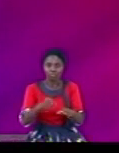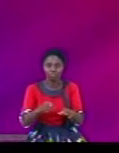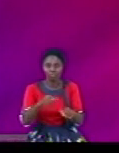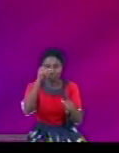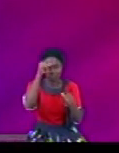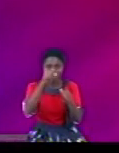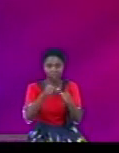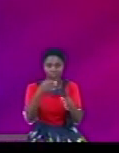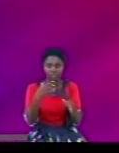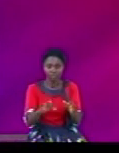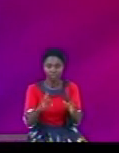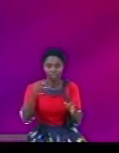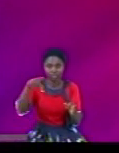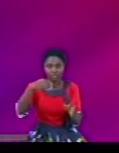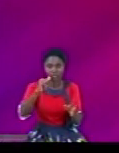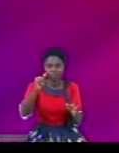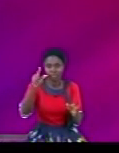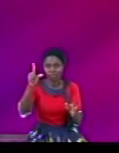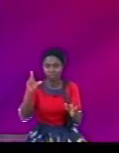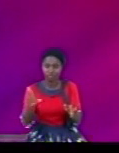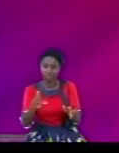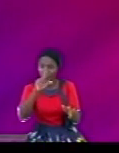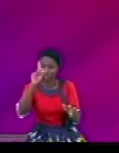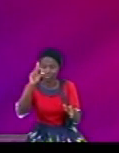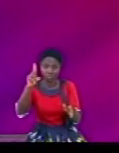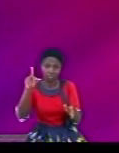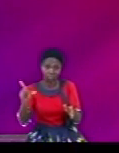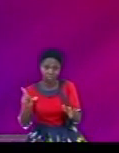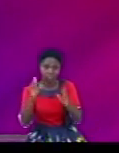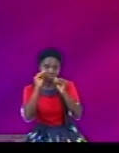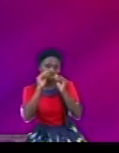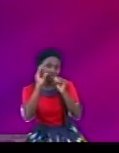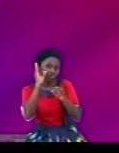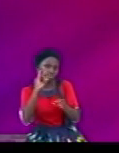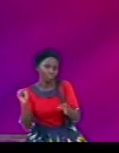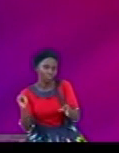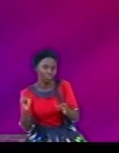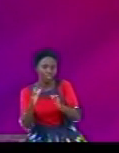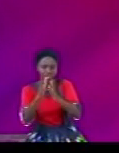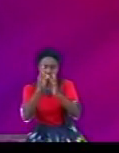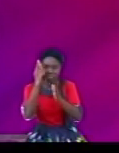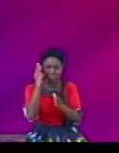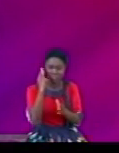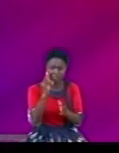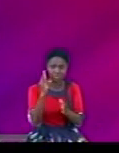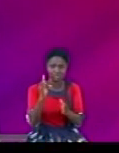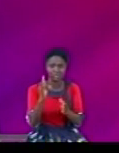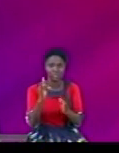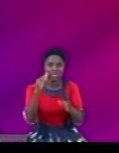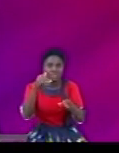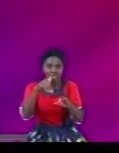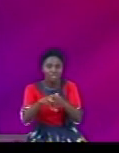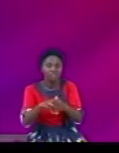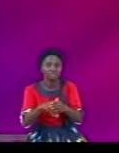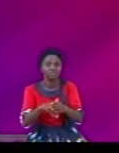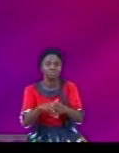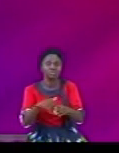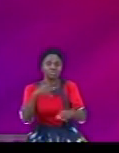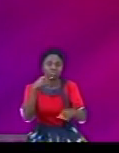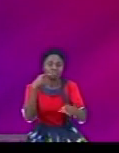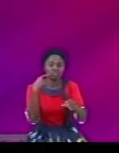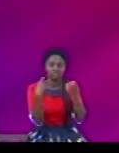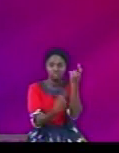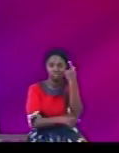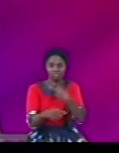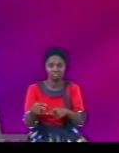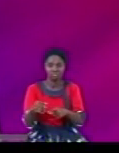despite affliction. He preached under persecution, predicaments, challenges, and afflictions because the souls